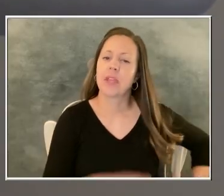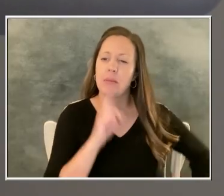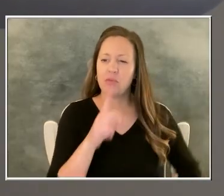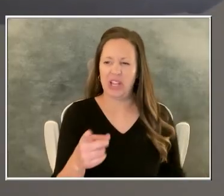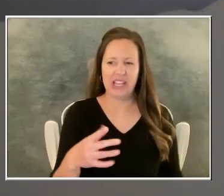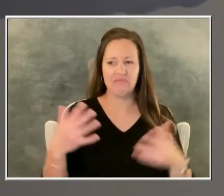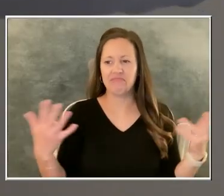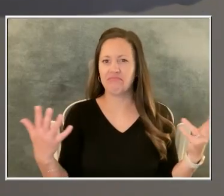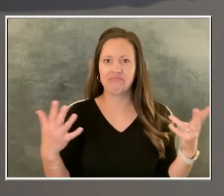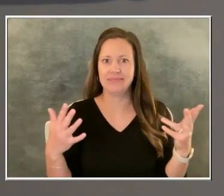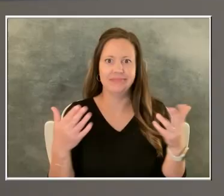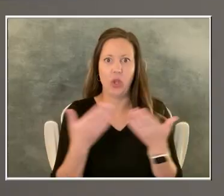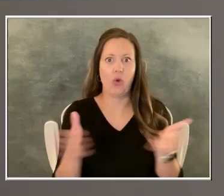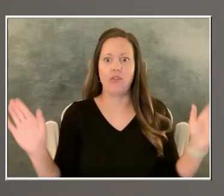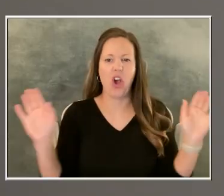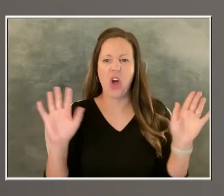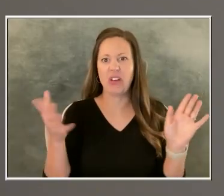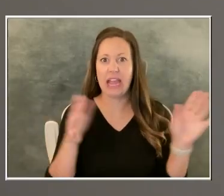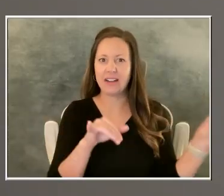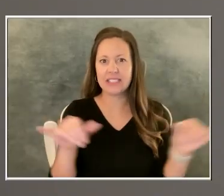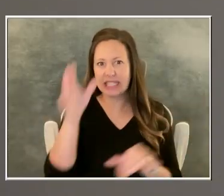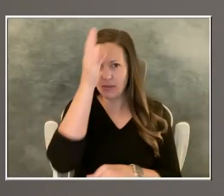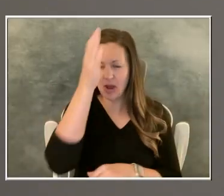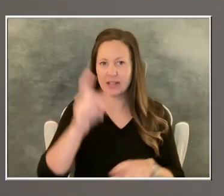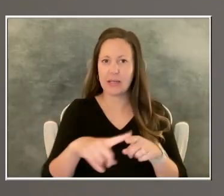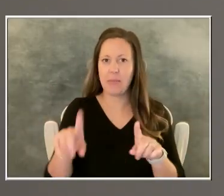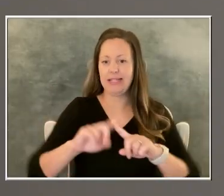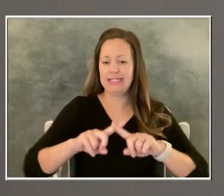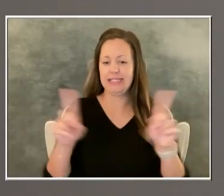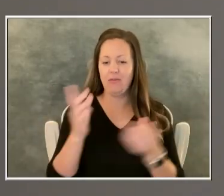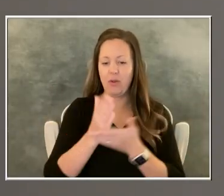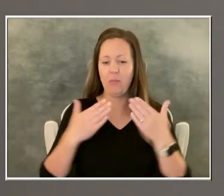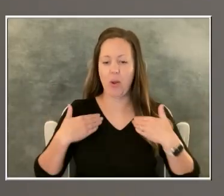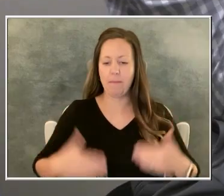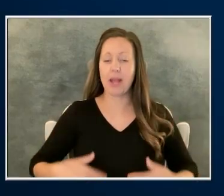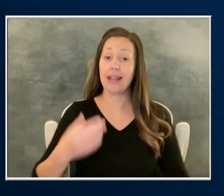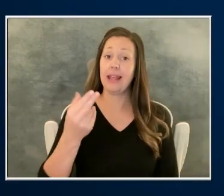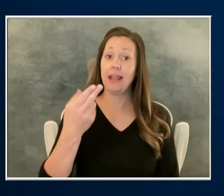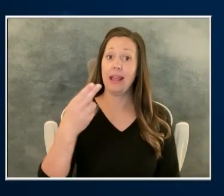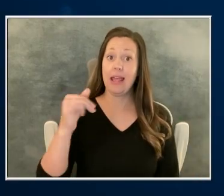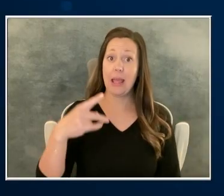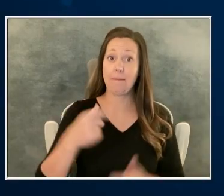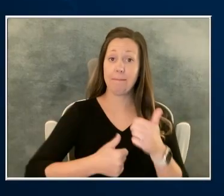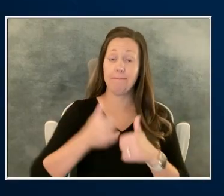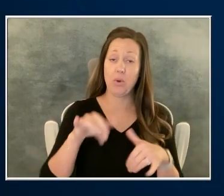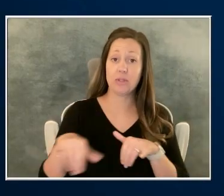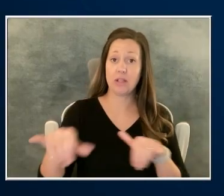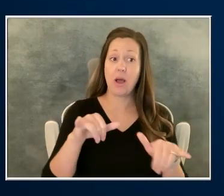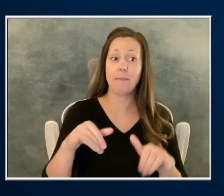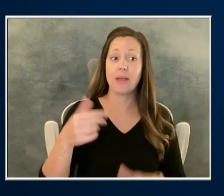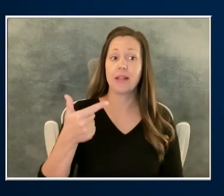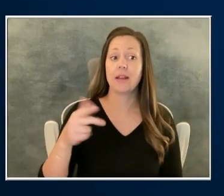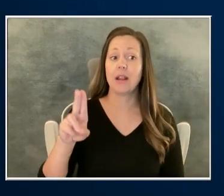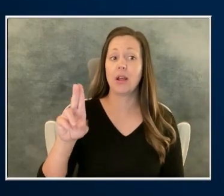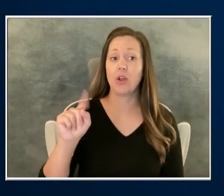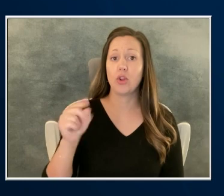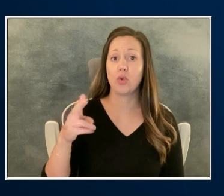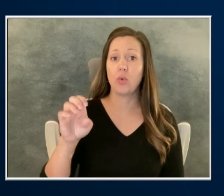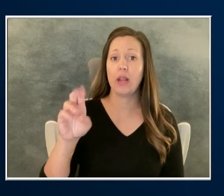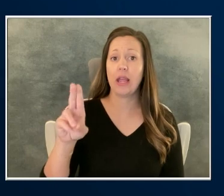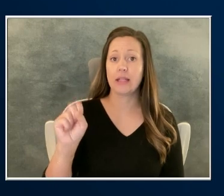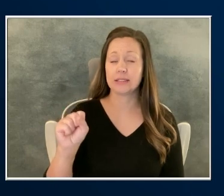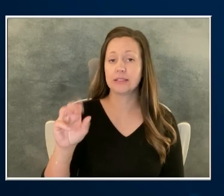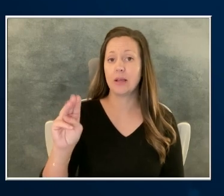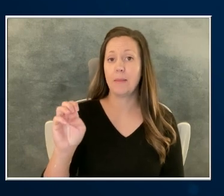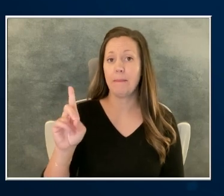concept. We're just working in a different area. So in the hip, the most common tendon that we'll treat is often the gluteus medius tendon. So we're just basically